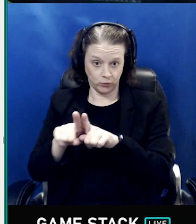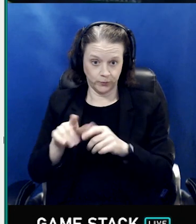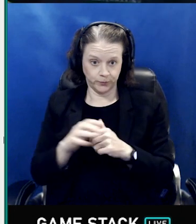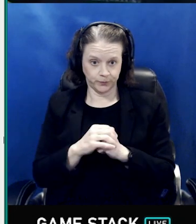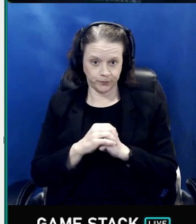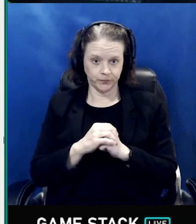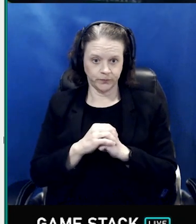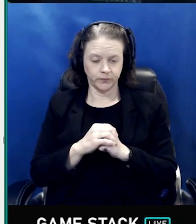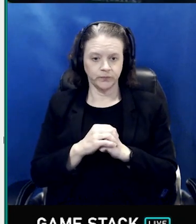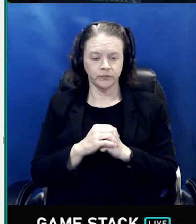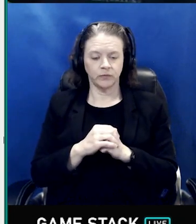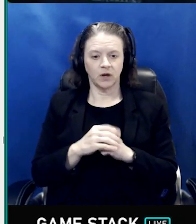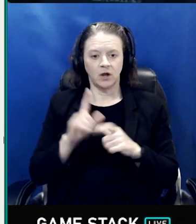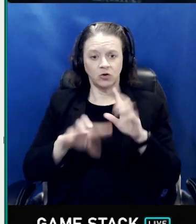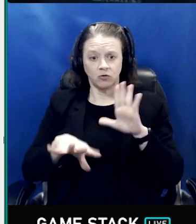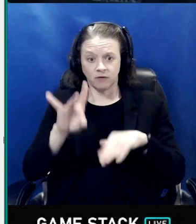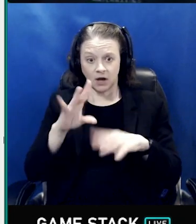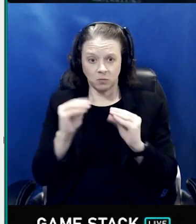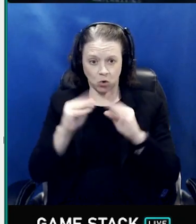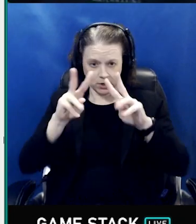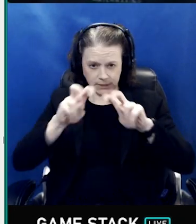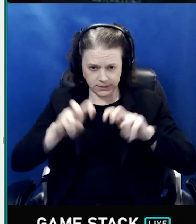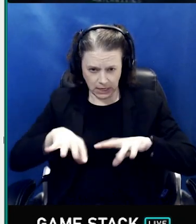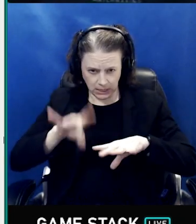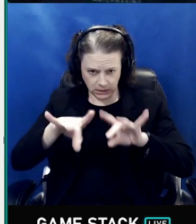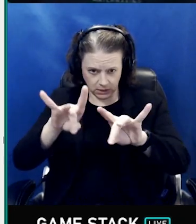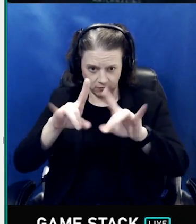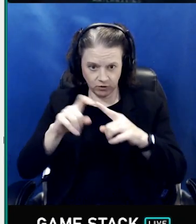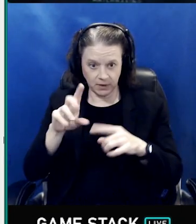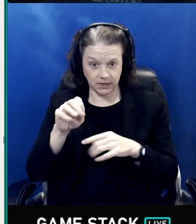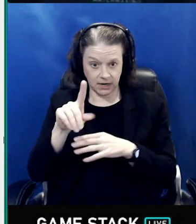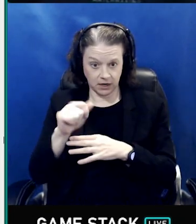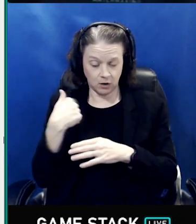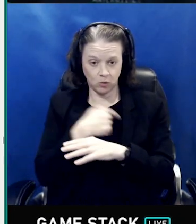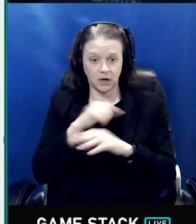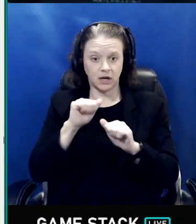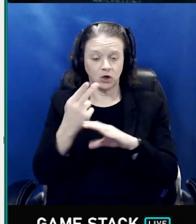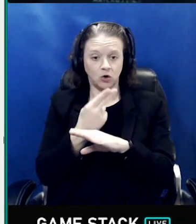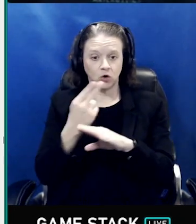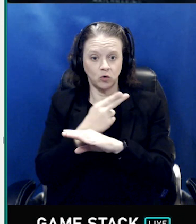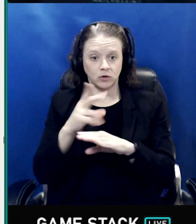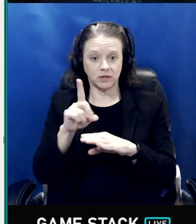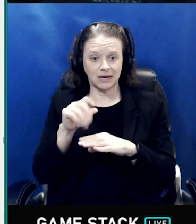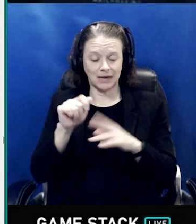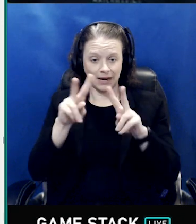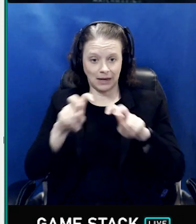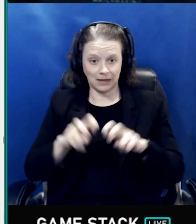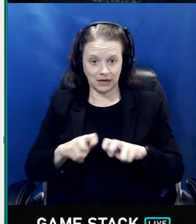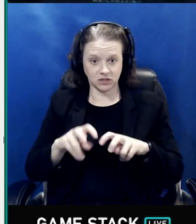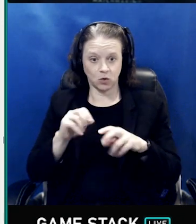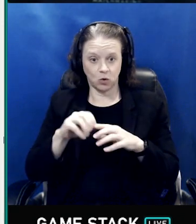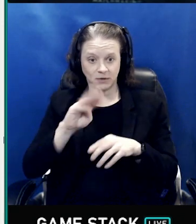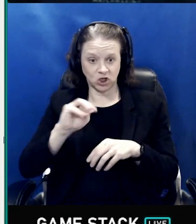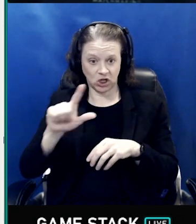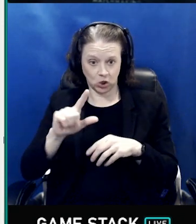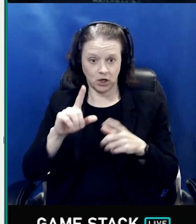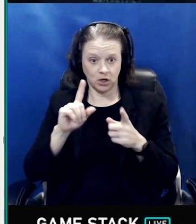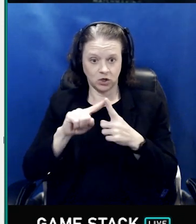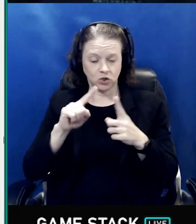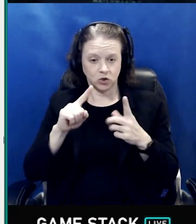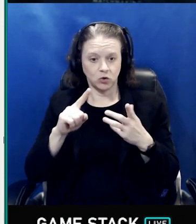To find out more insight from data, we can use Azure Databricks or machine learning to build a machine learning model for